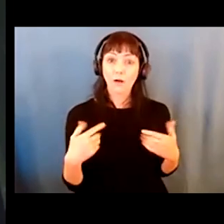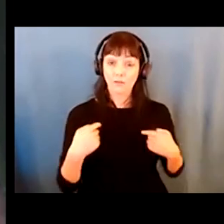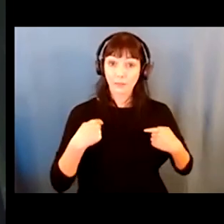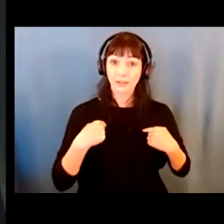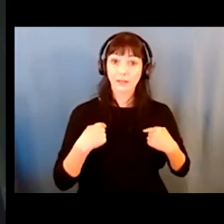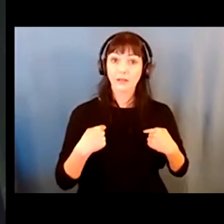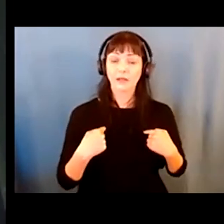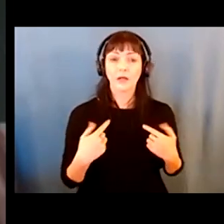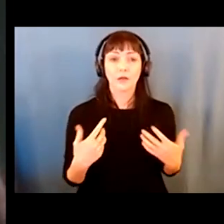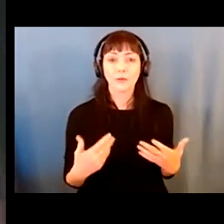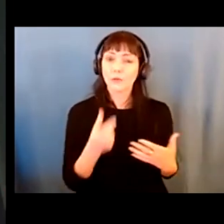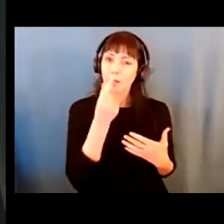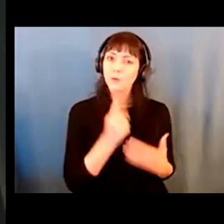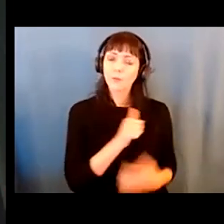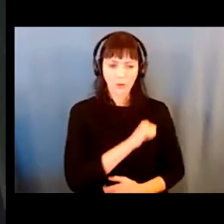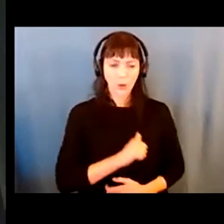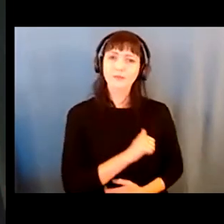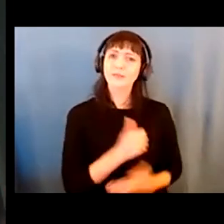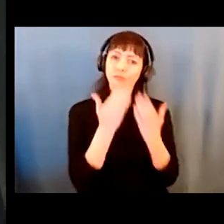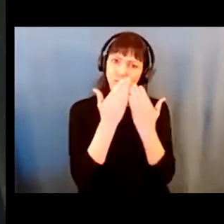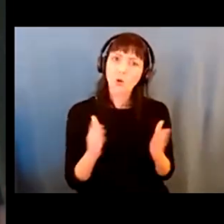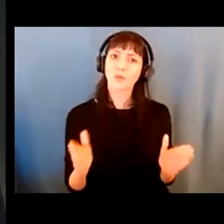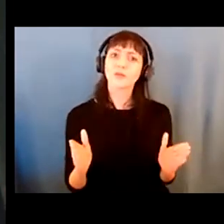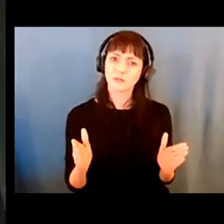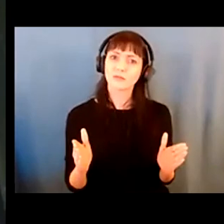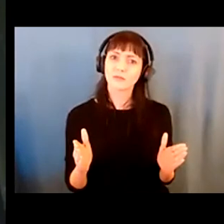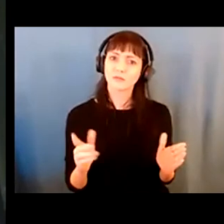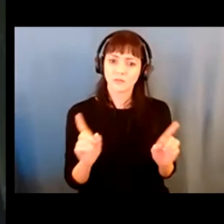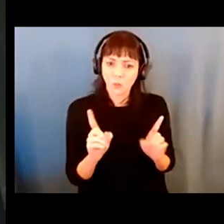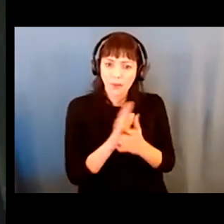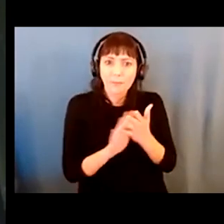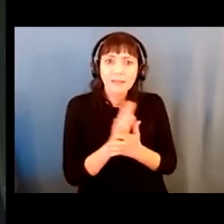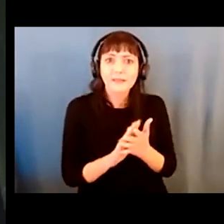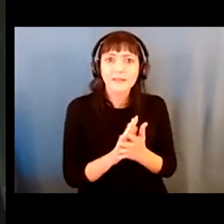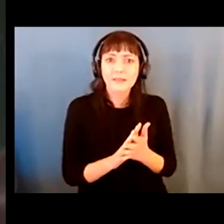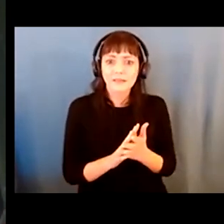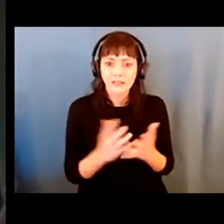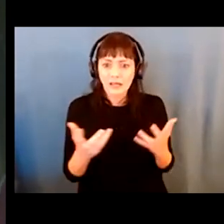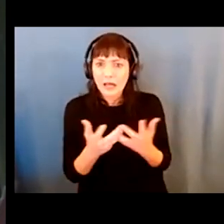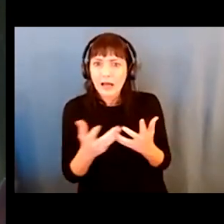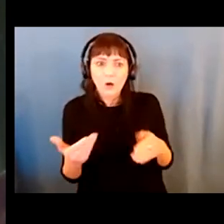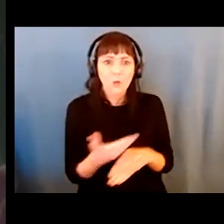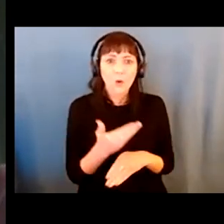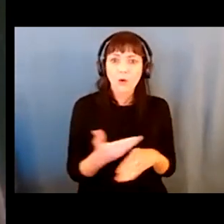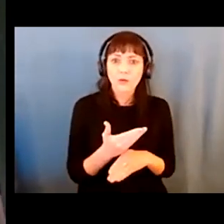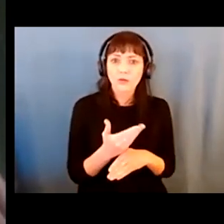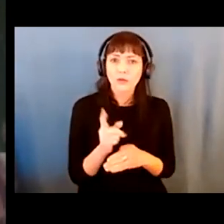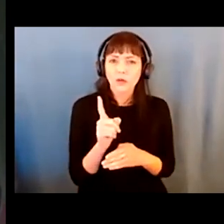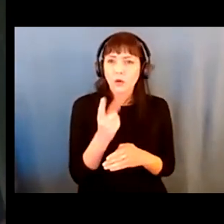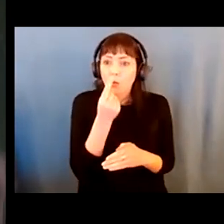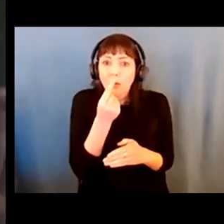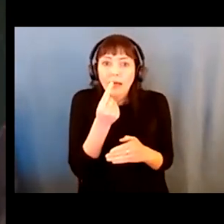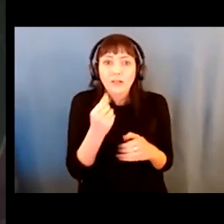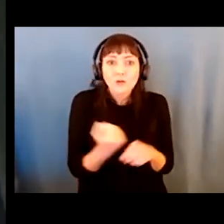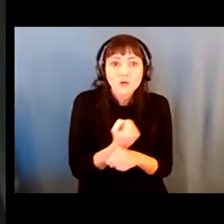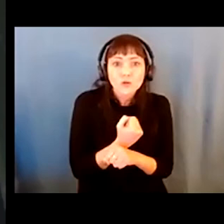I could be very honest and open about my impairment, what that means, how it works, what that means I can or can't do. It sort